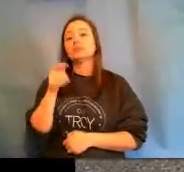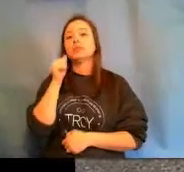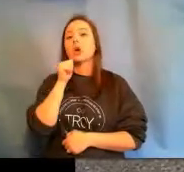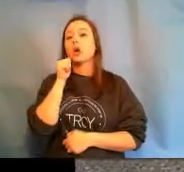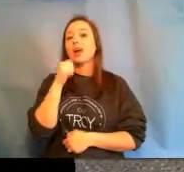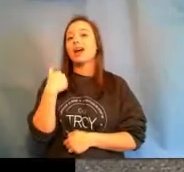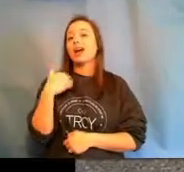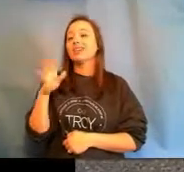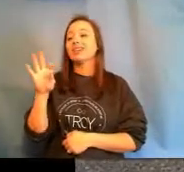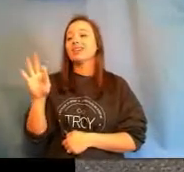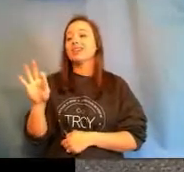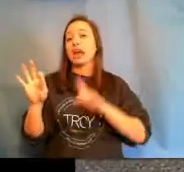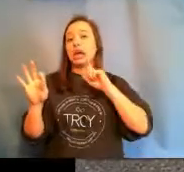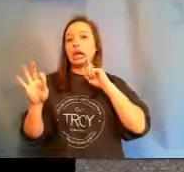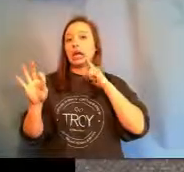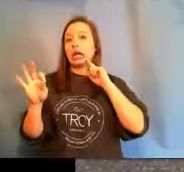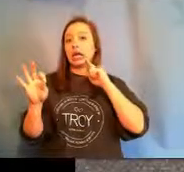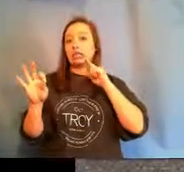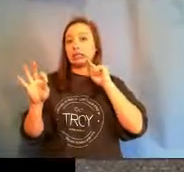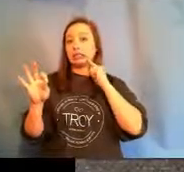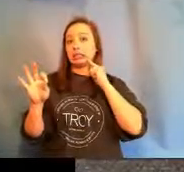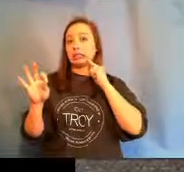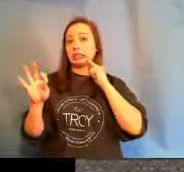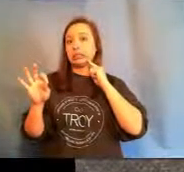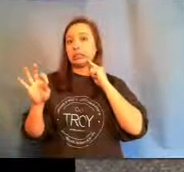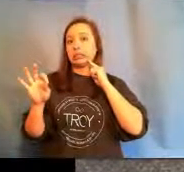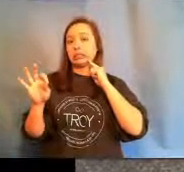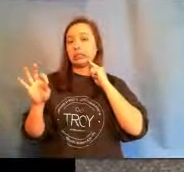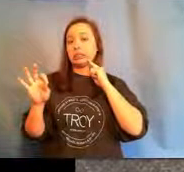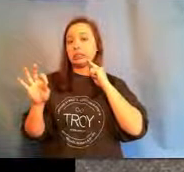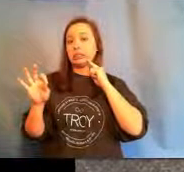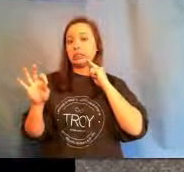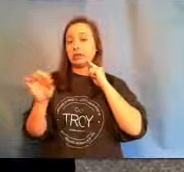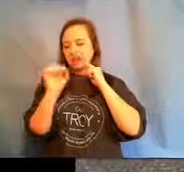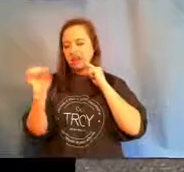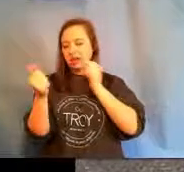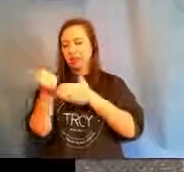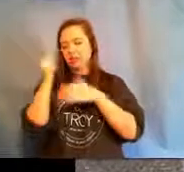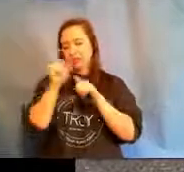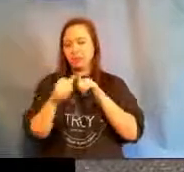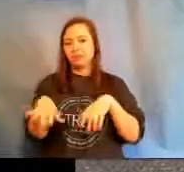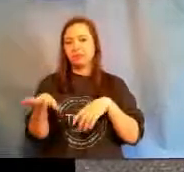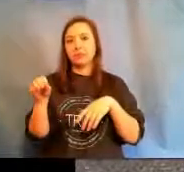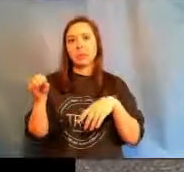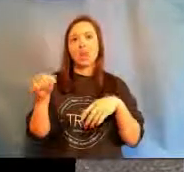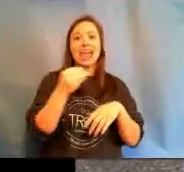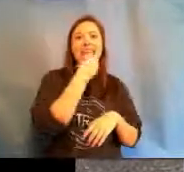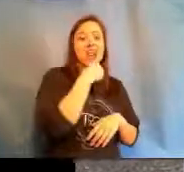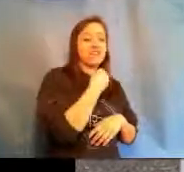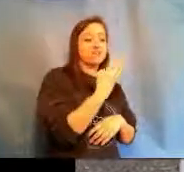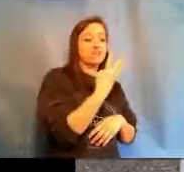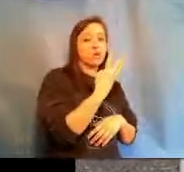has 9 candy hearts. I'm going to underline the number 9 so I remember. She ate 4 of